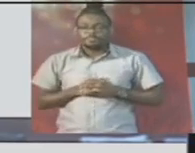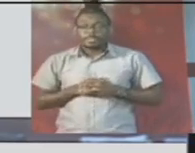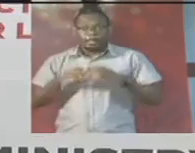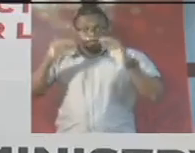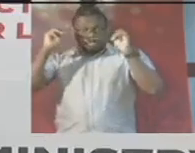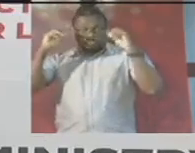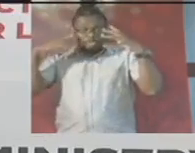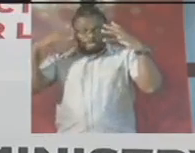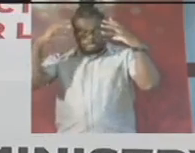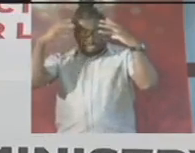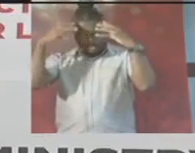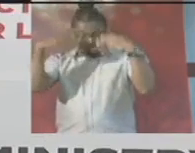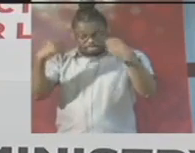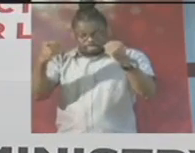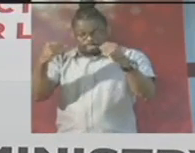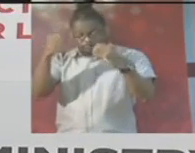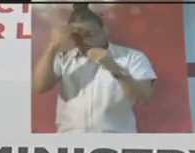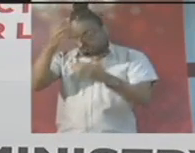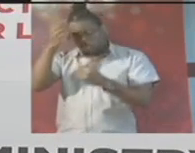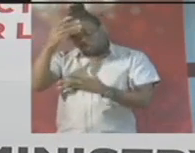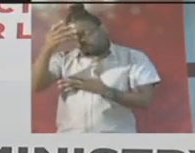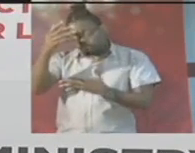Alexander.